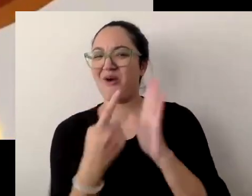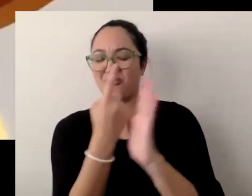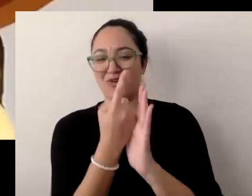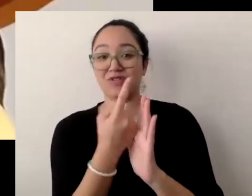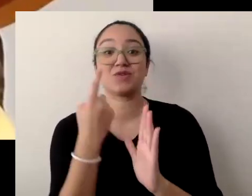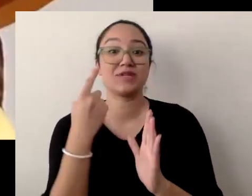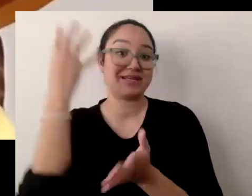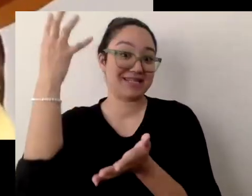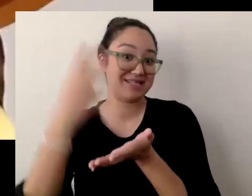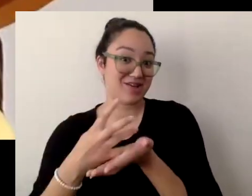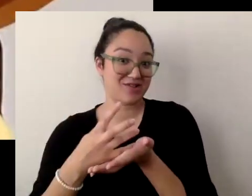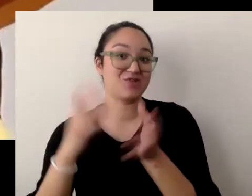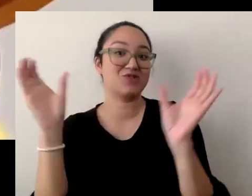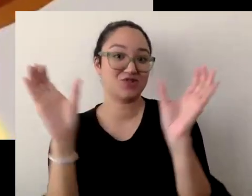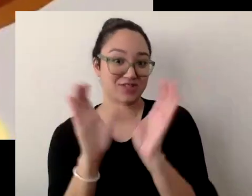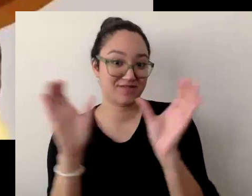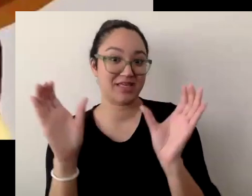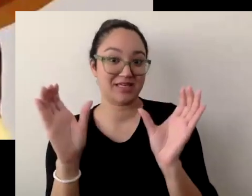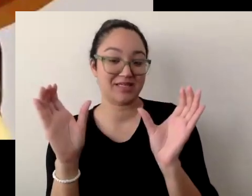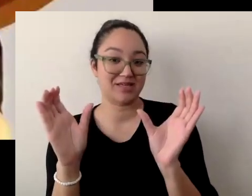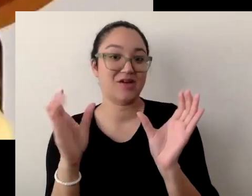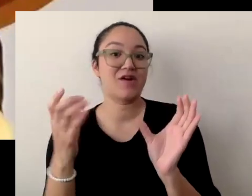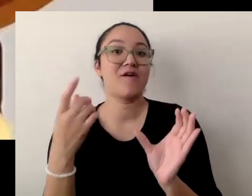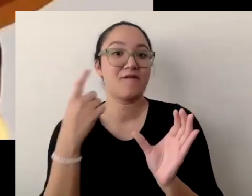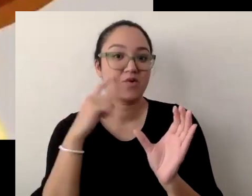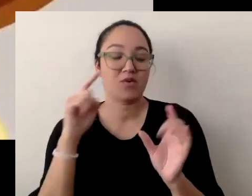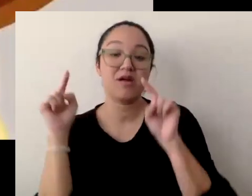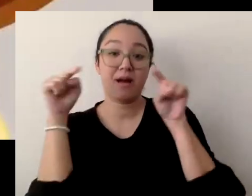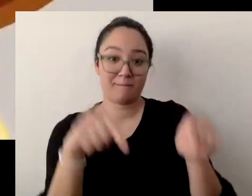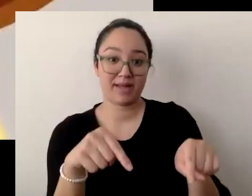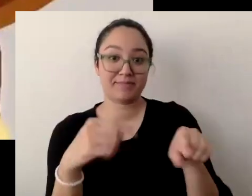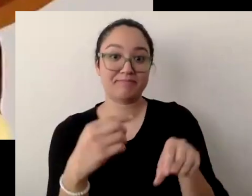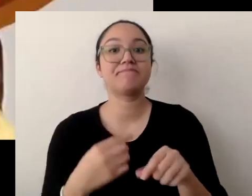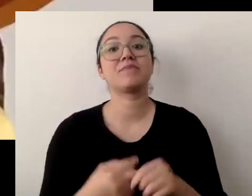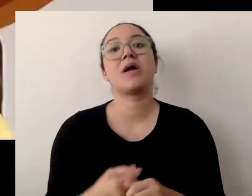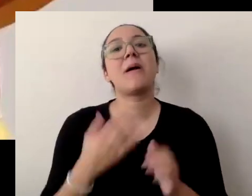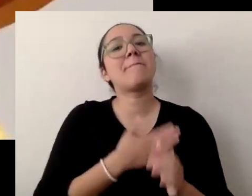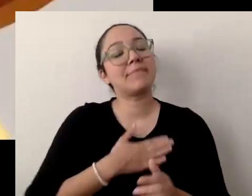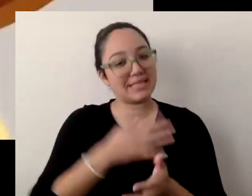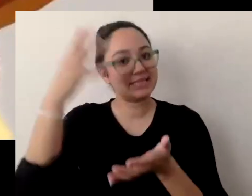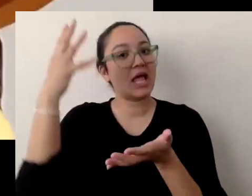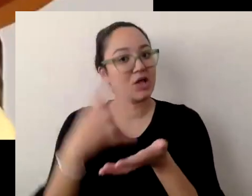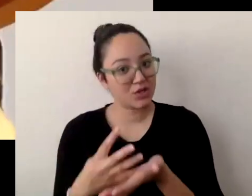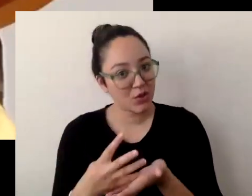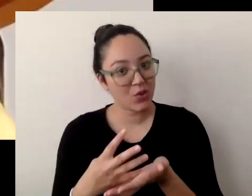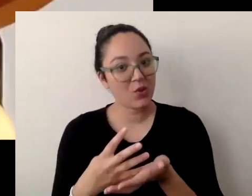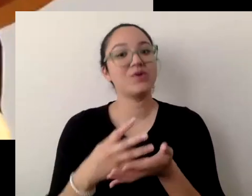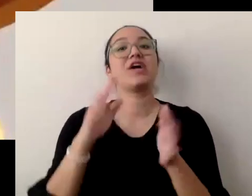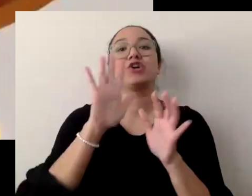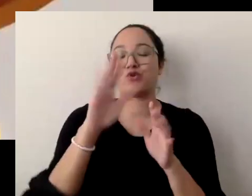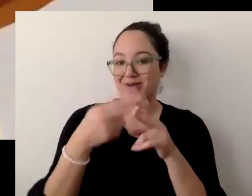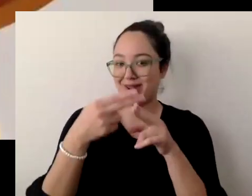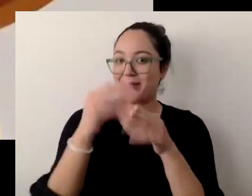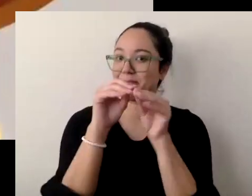To download your certificate of attendance. Please make sure you download it, that you type your name